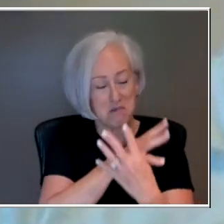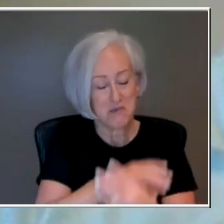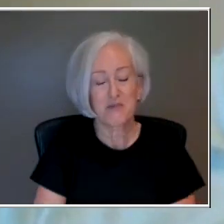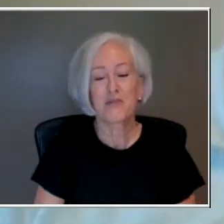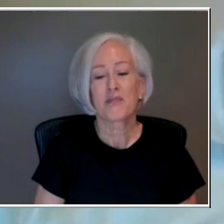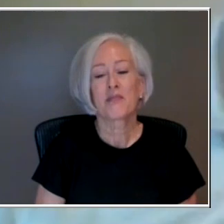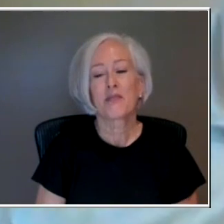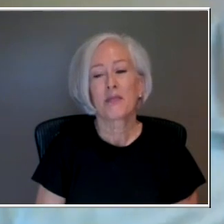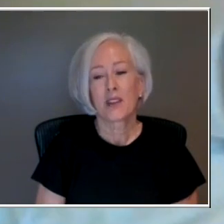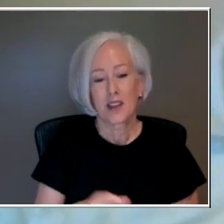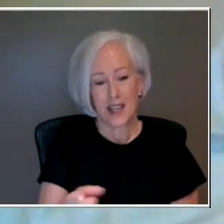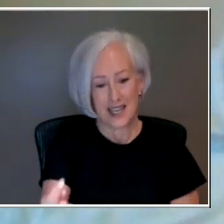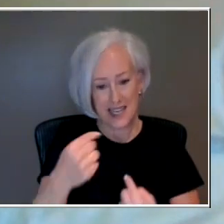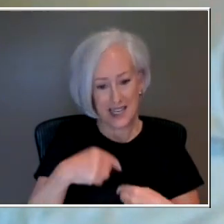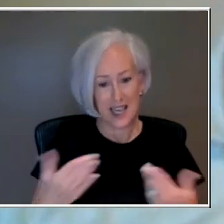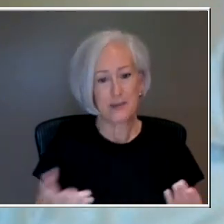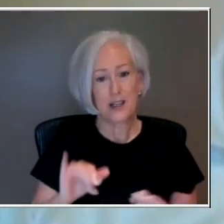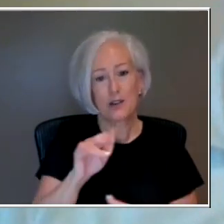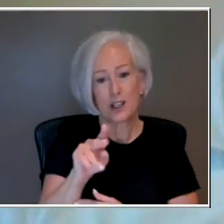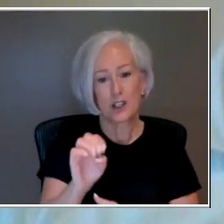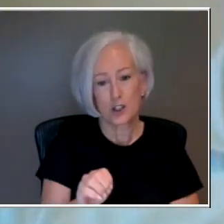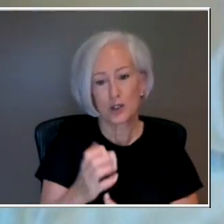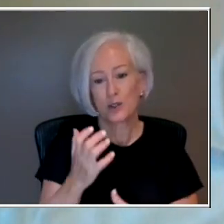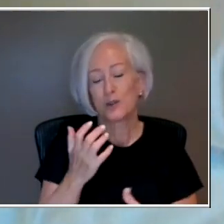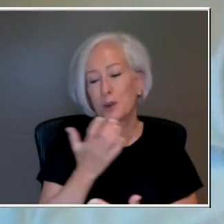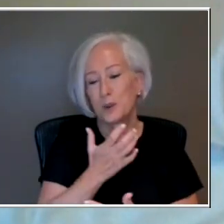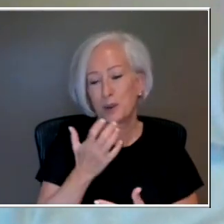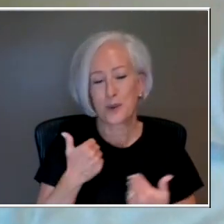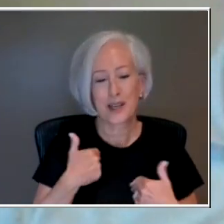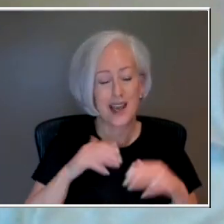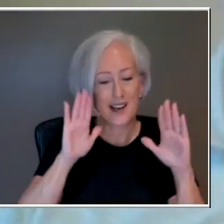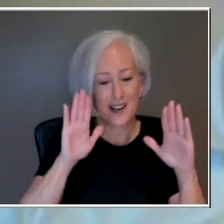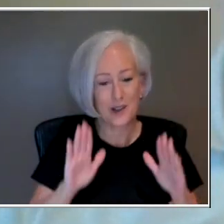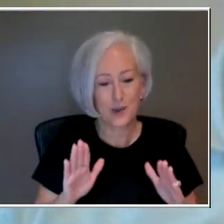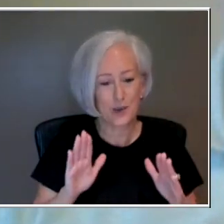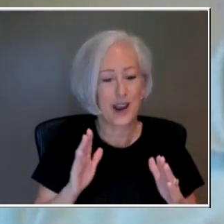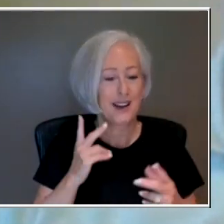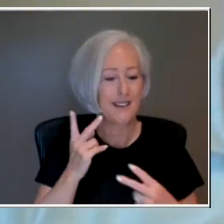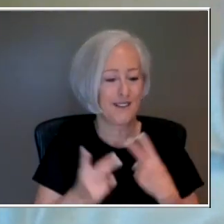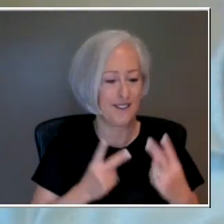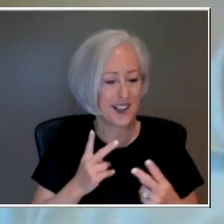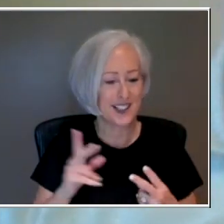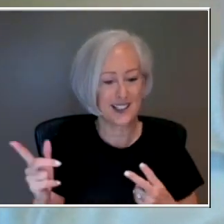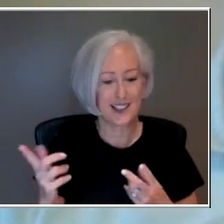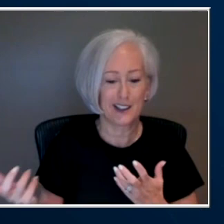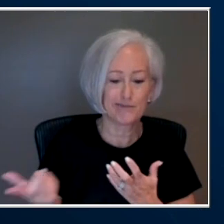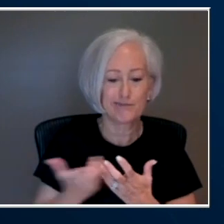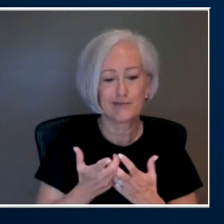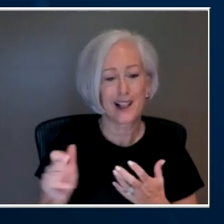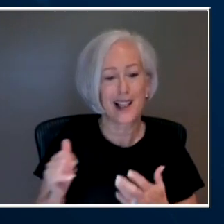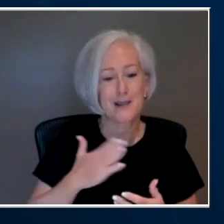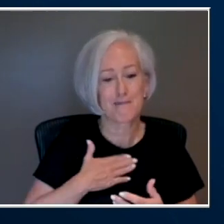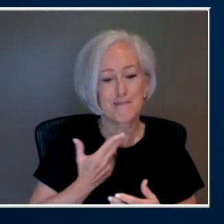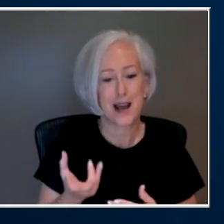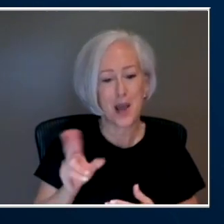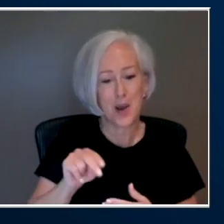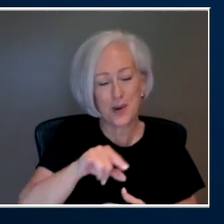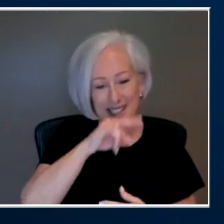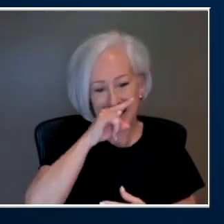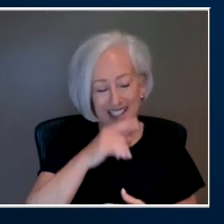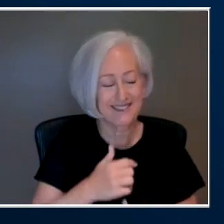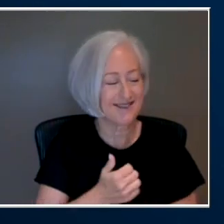here in June, we had such a magical visit. He fit in just like one of our kids. Oh, I love that so much.